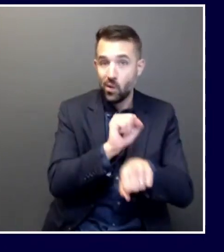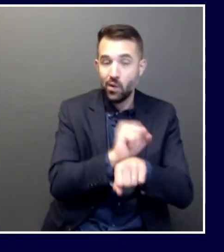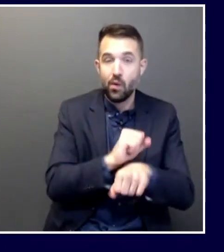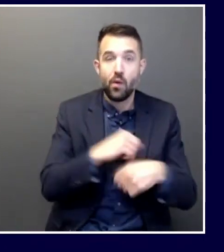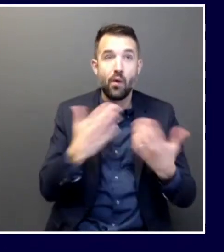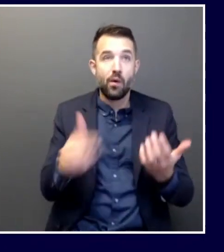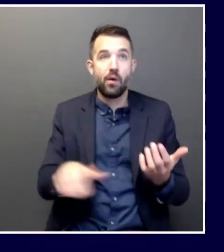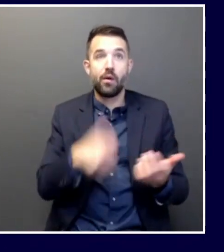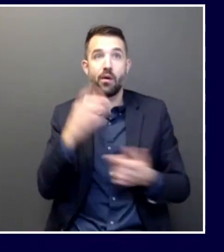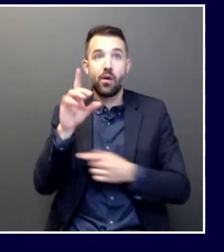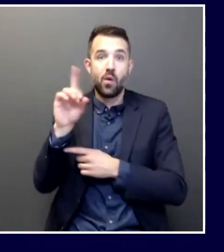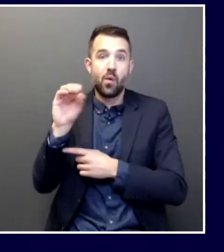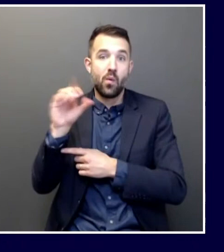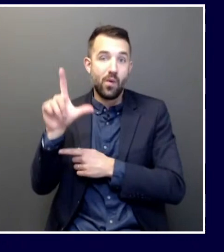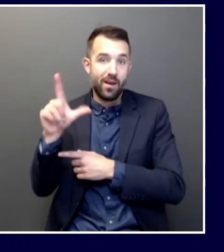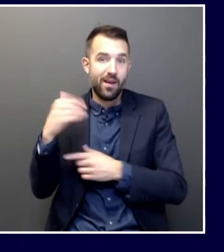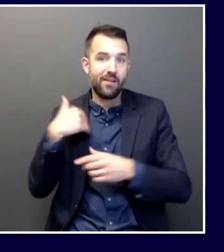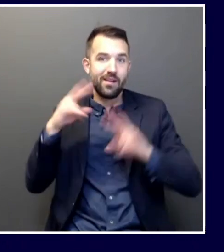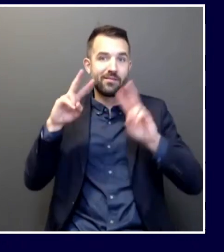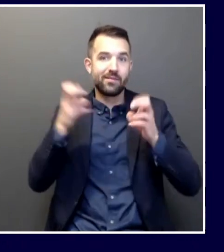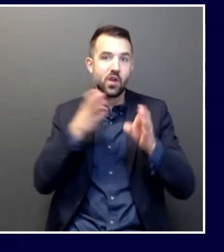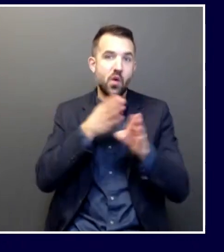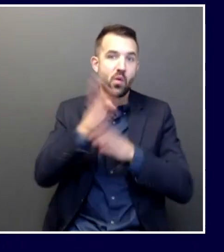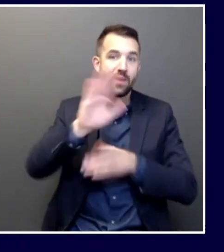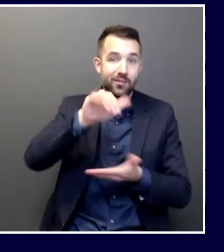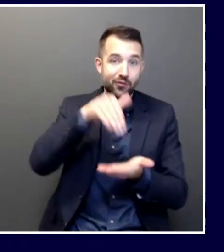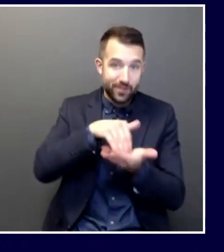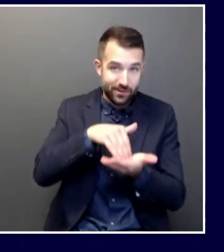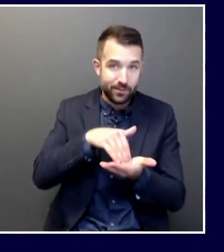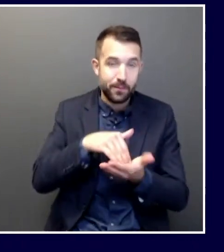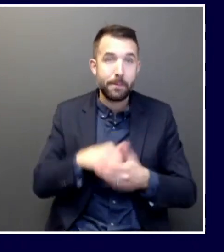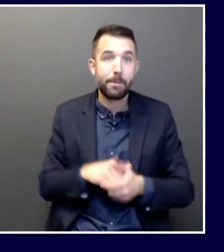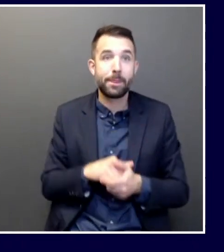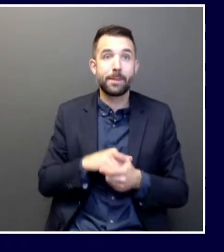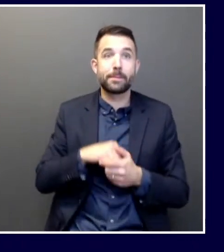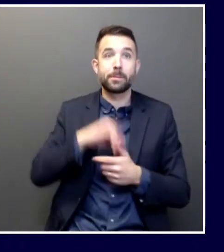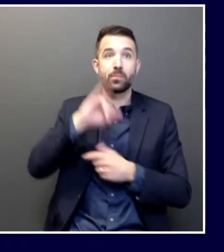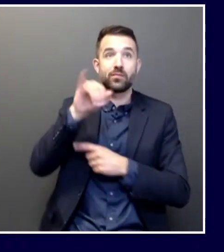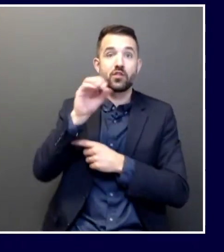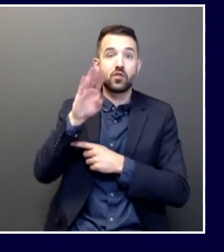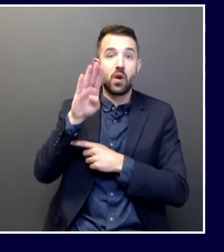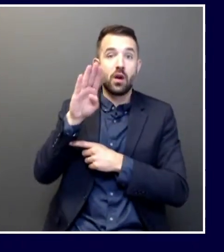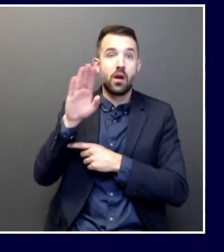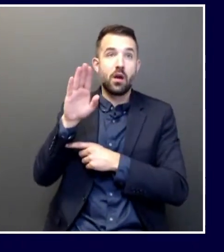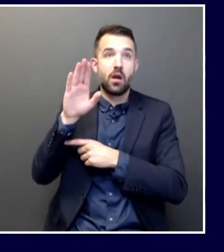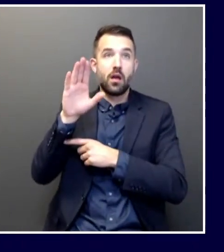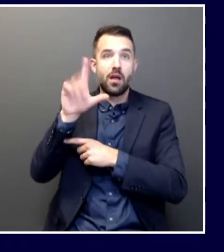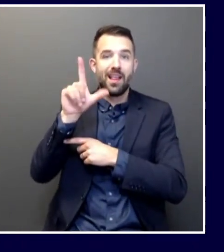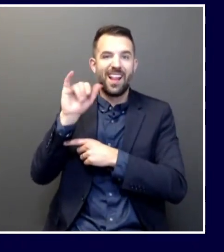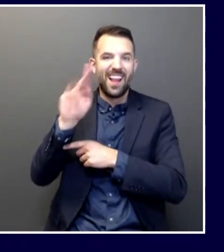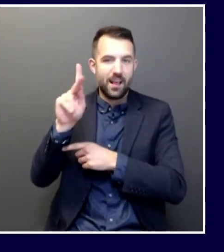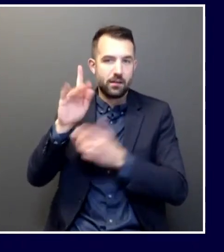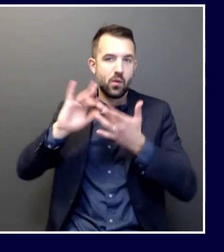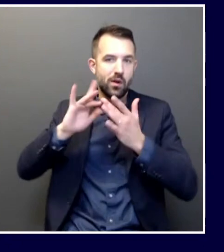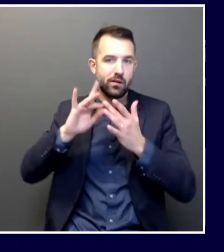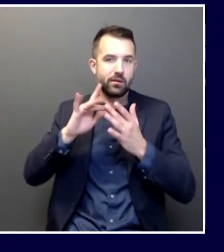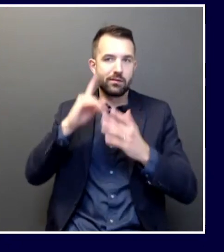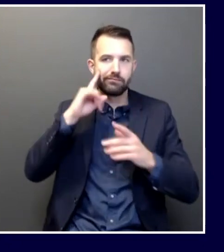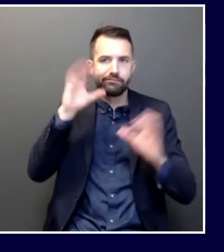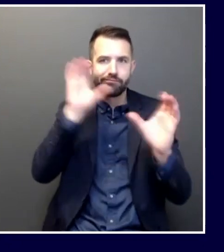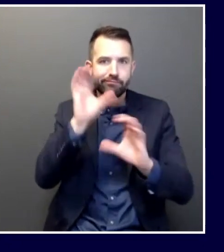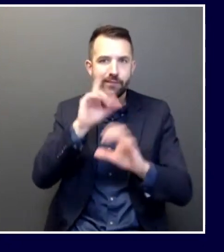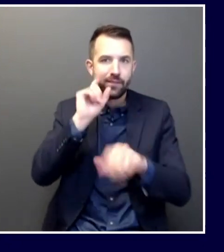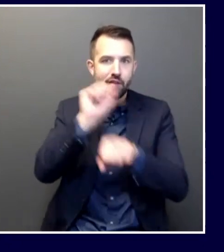JobLink. We also have been working on how to keep workers. How do we make sure that those workers know about childcare